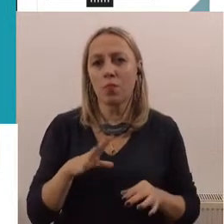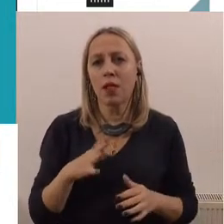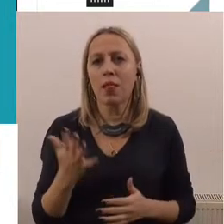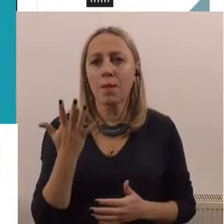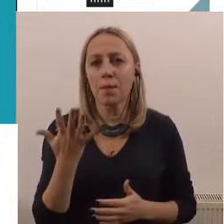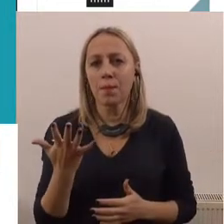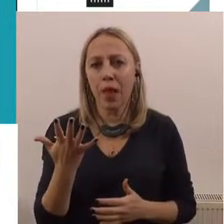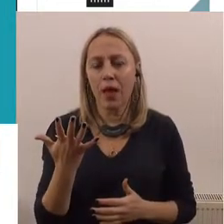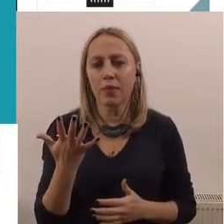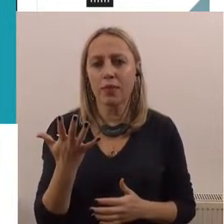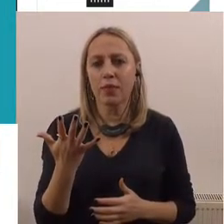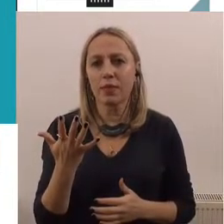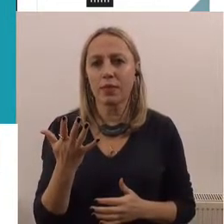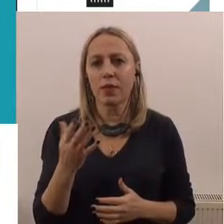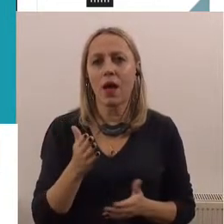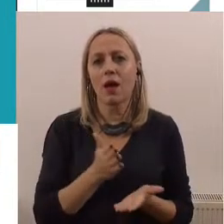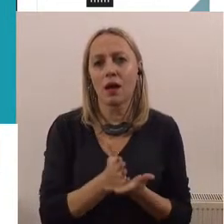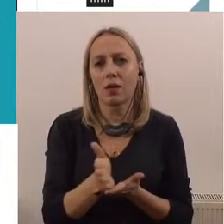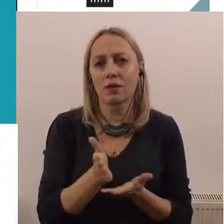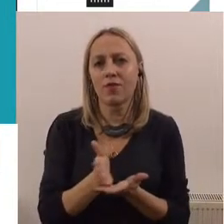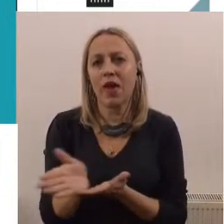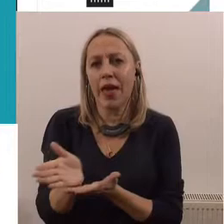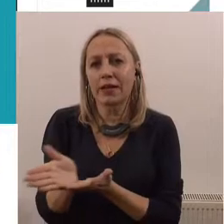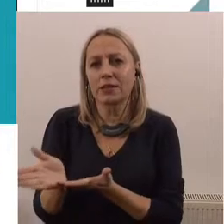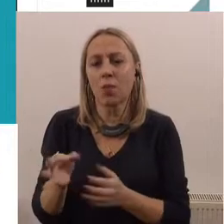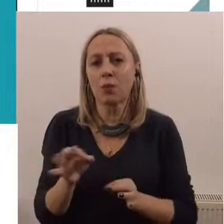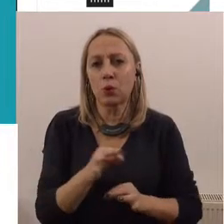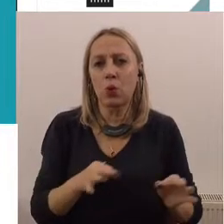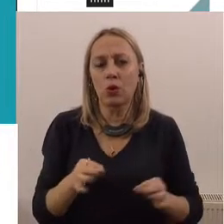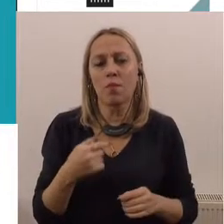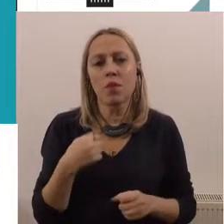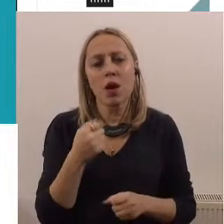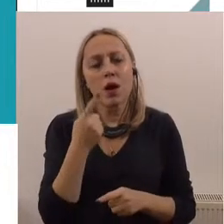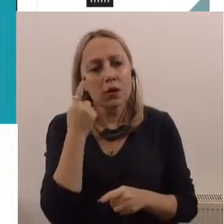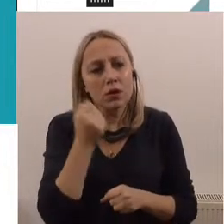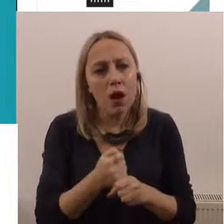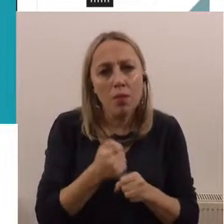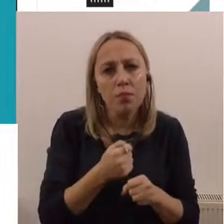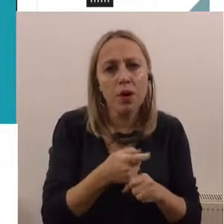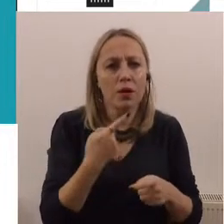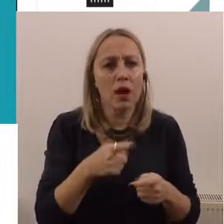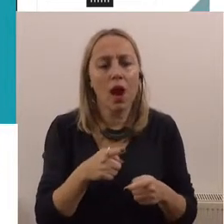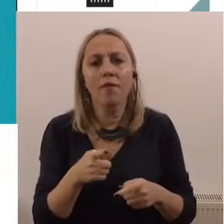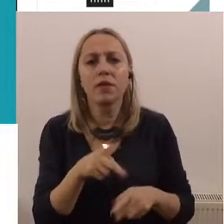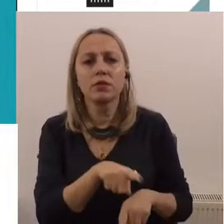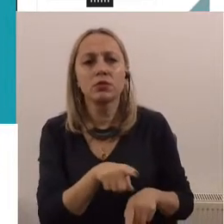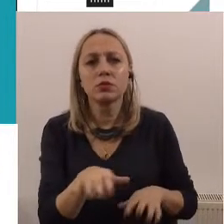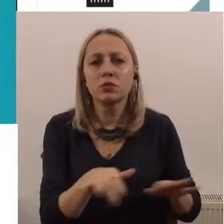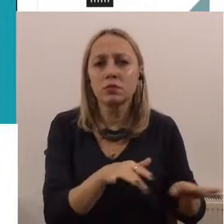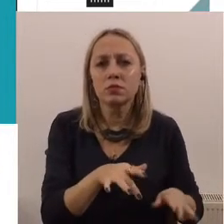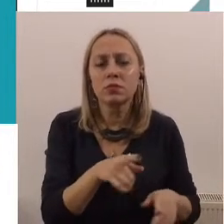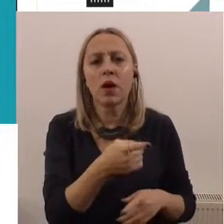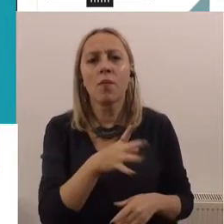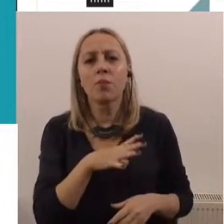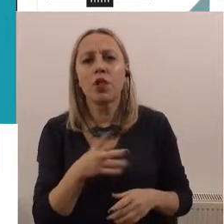well, as I said, where we practice various functions. And here you see like